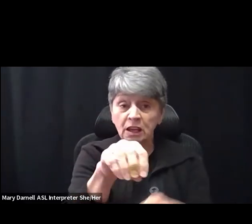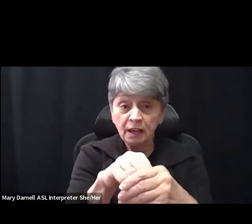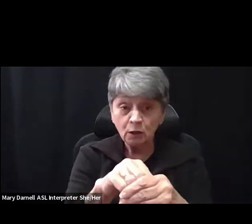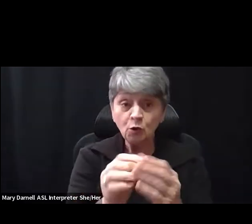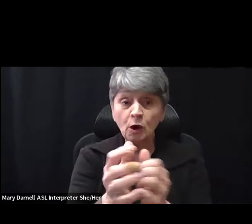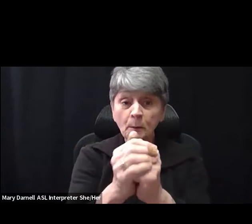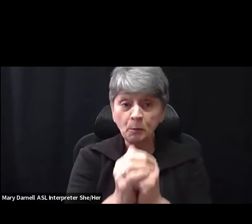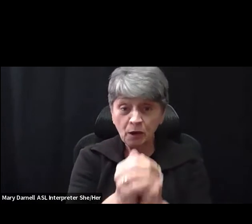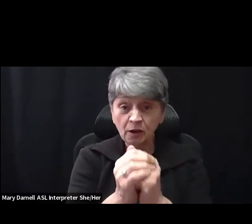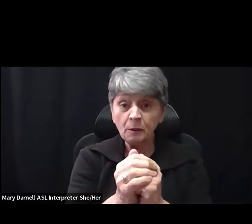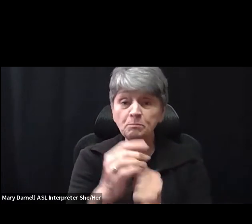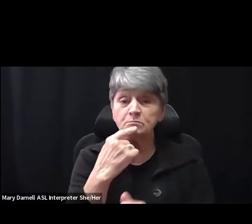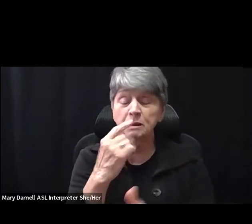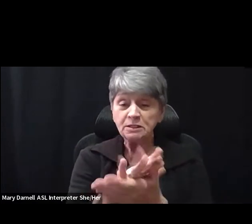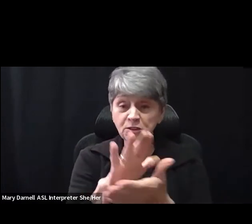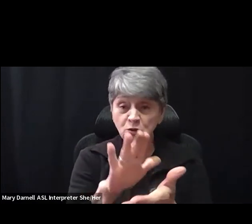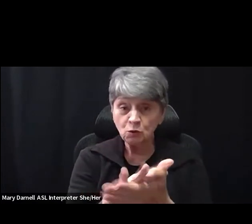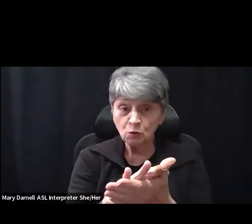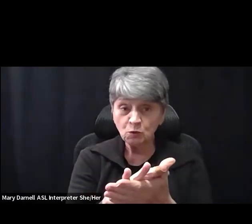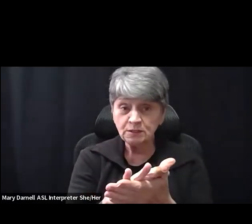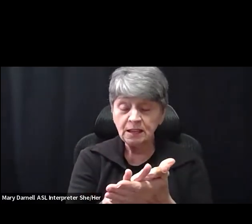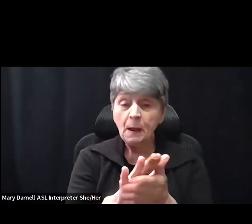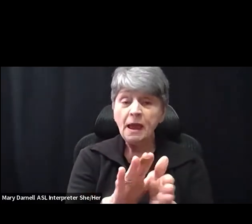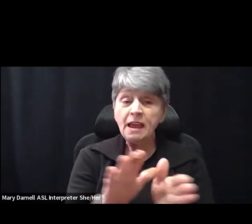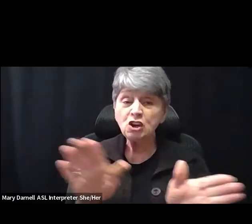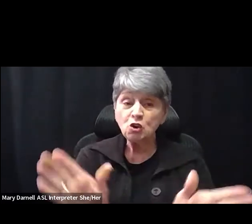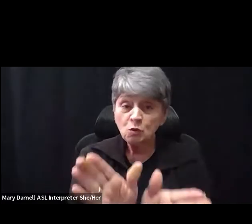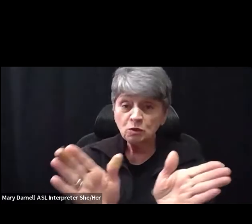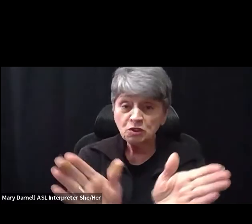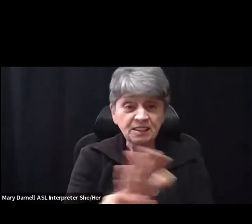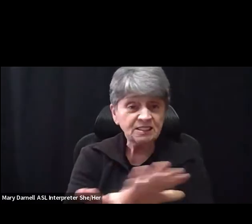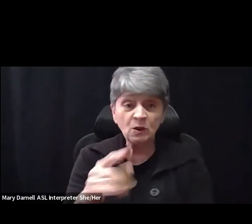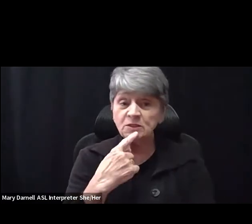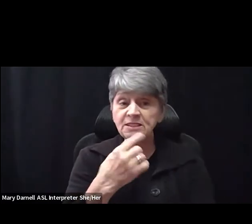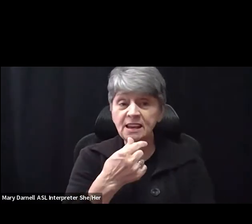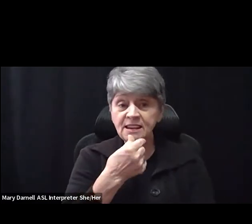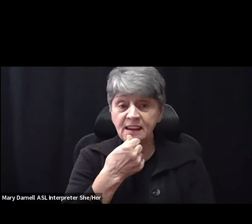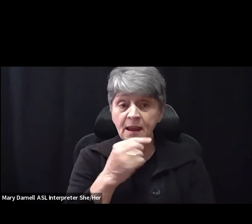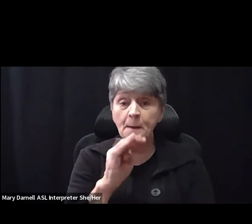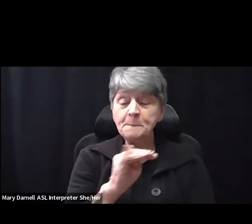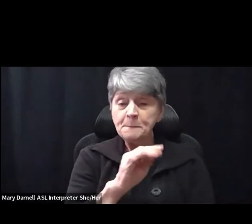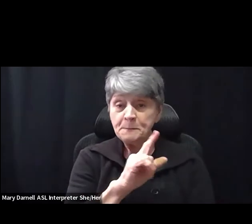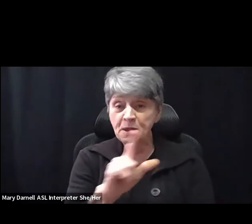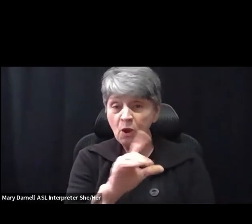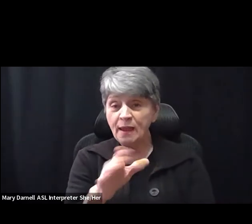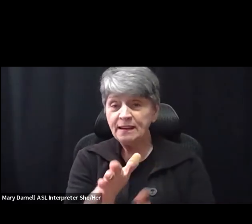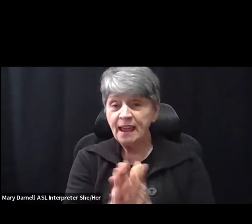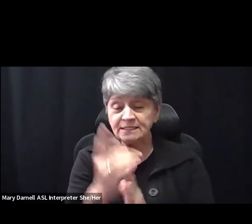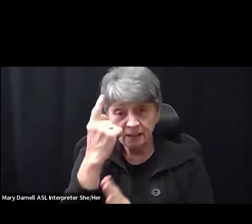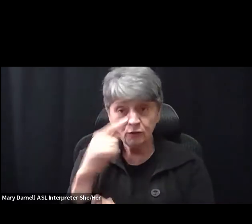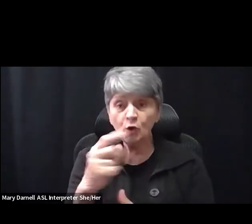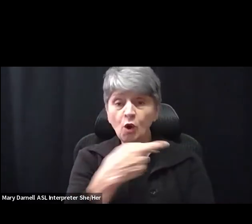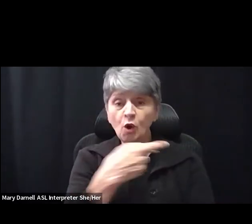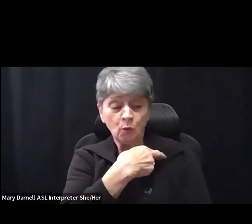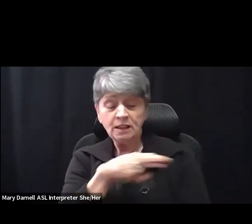schools, are pushing the Don't Say Gay bills, are crying out against critical race theory, and are asking for religious exemptions